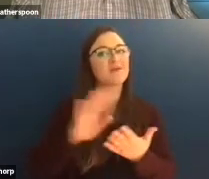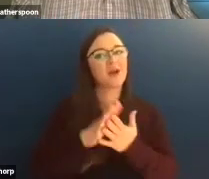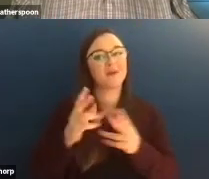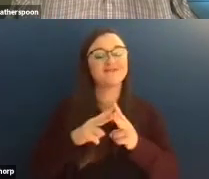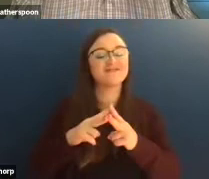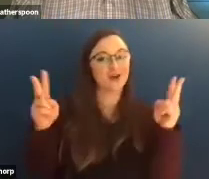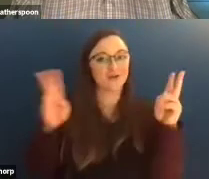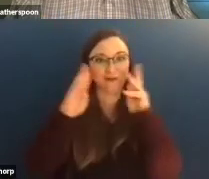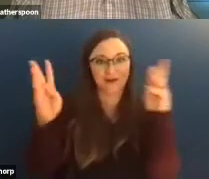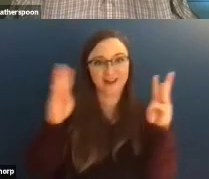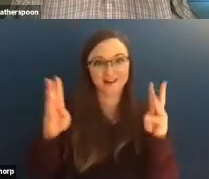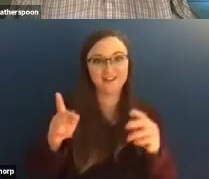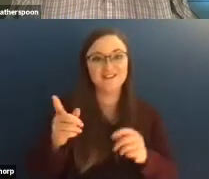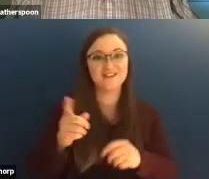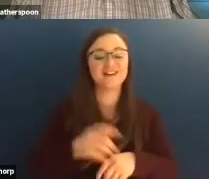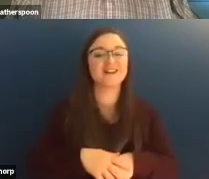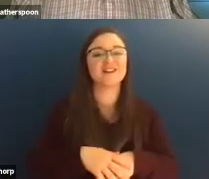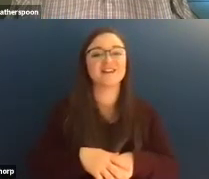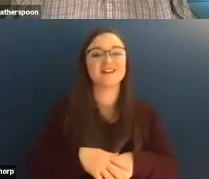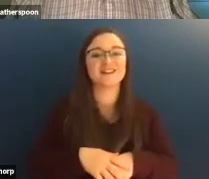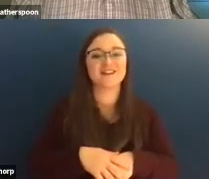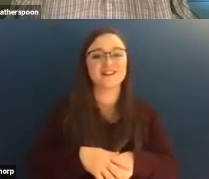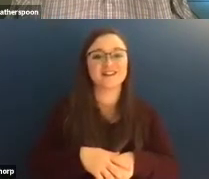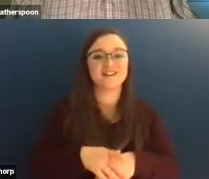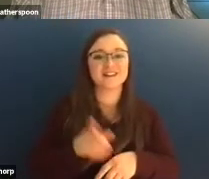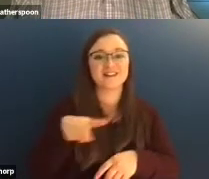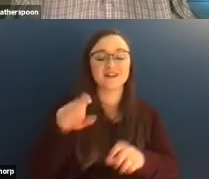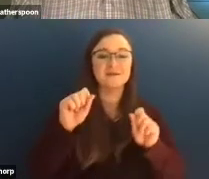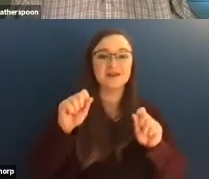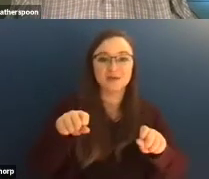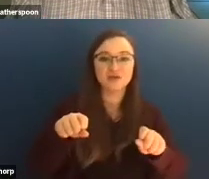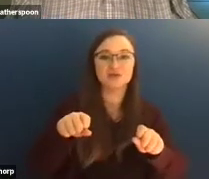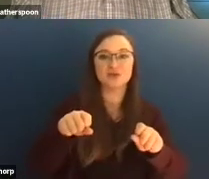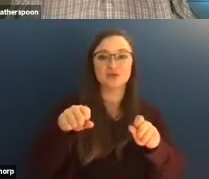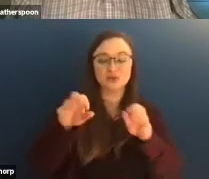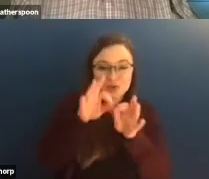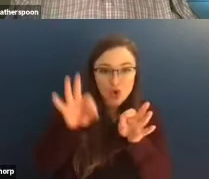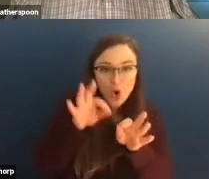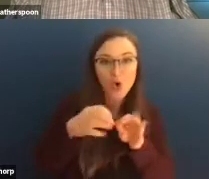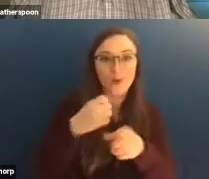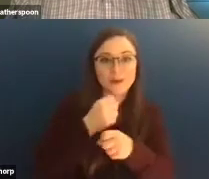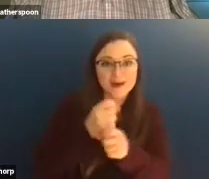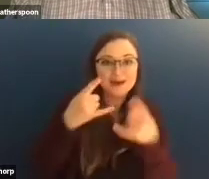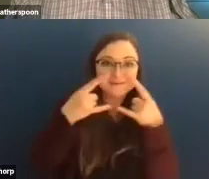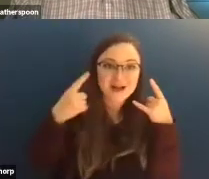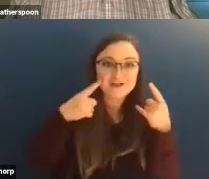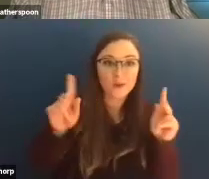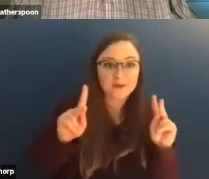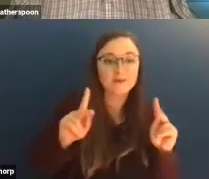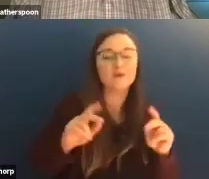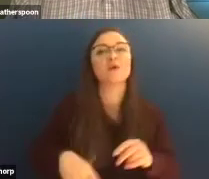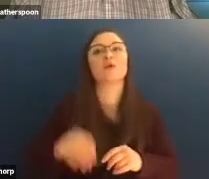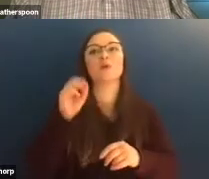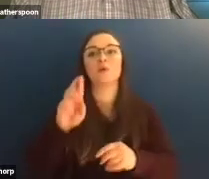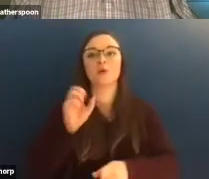creative and even using talents of sewing to be able to make masks for individuals or working with your